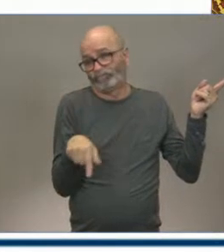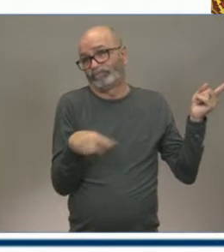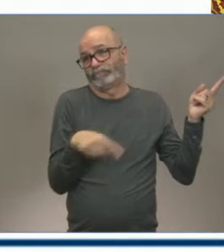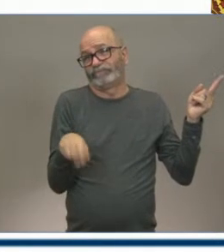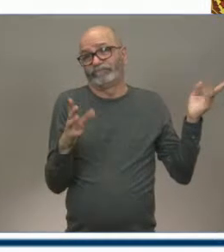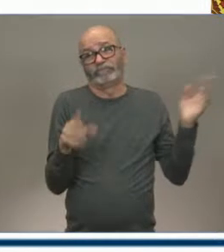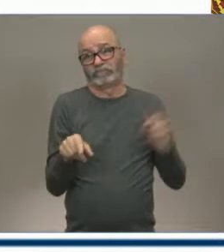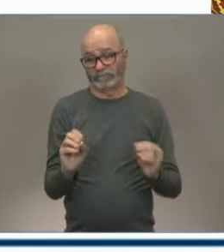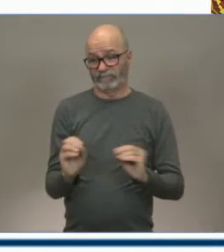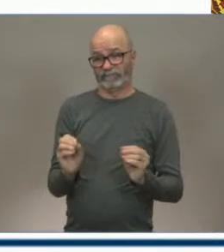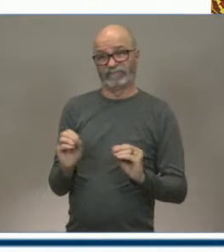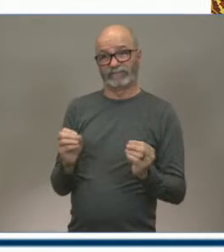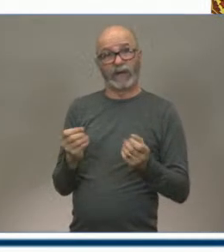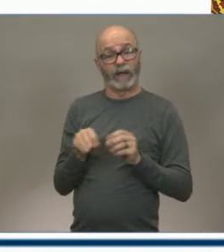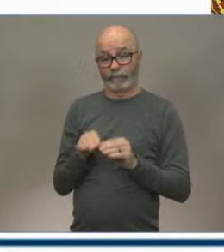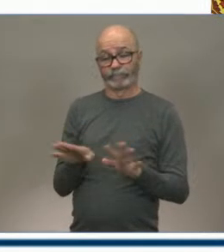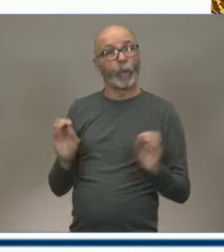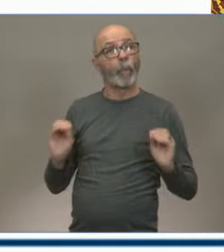Graham, with your follow-up.